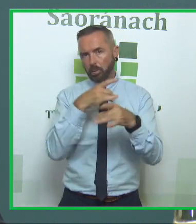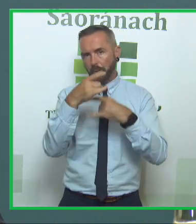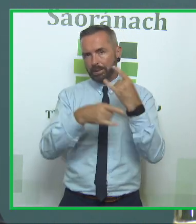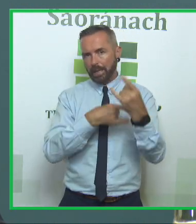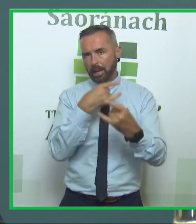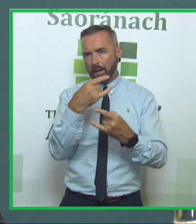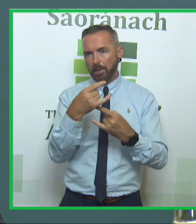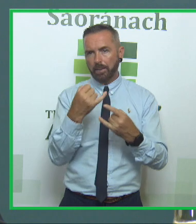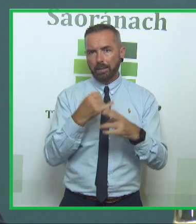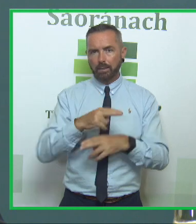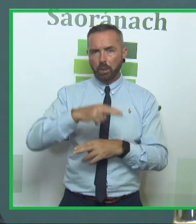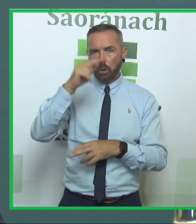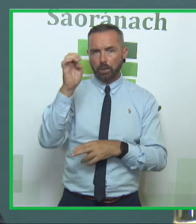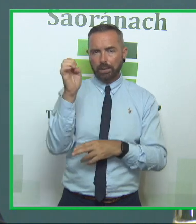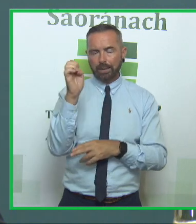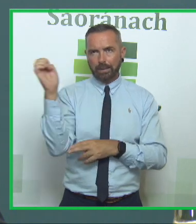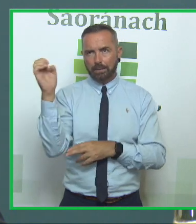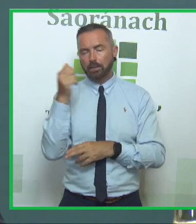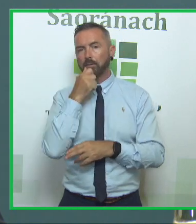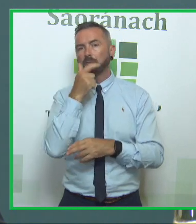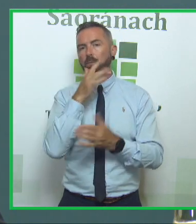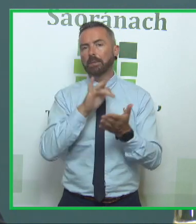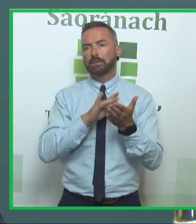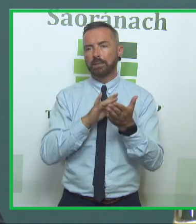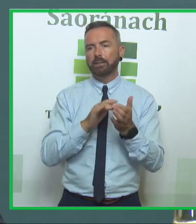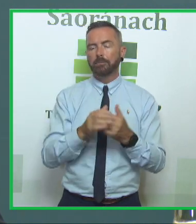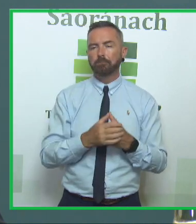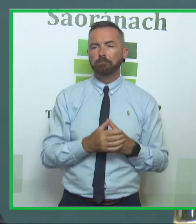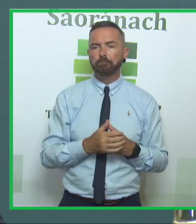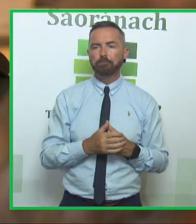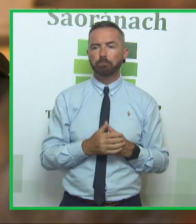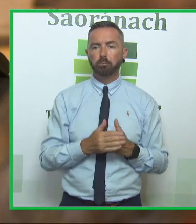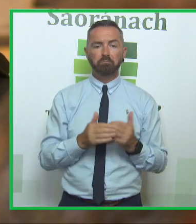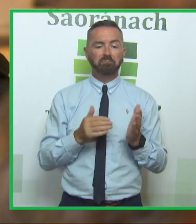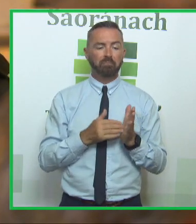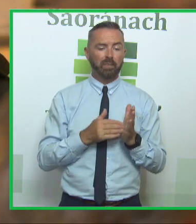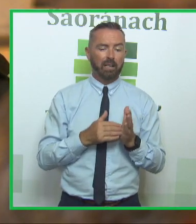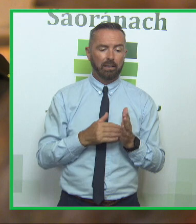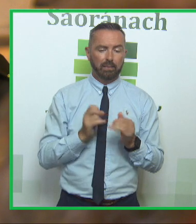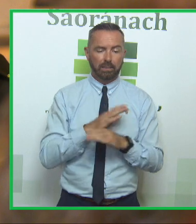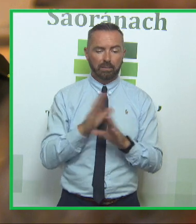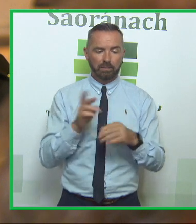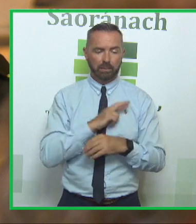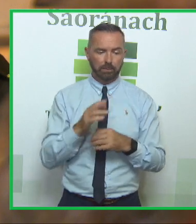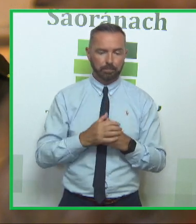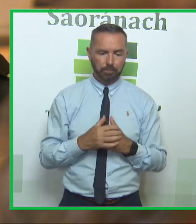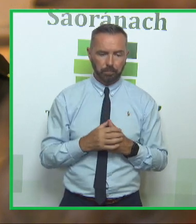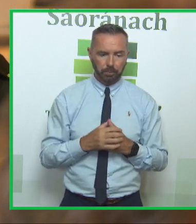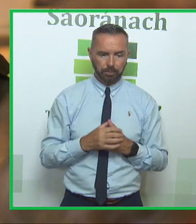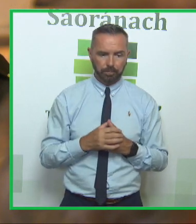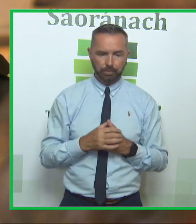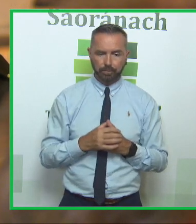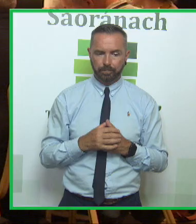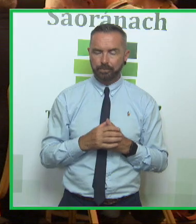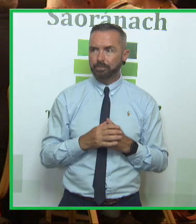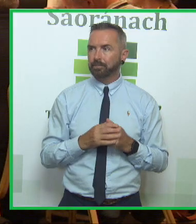on in the northeast in the city of Dublin in that regard. And I suppose that's what I just wanted to mention about recovery. Thank